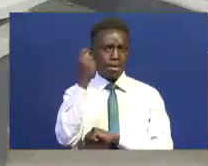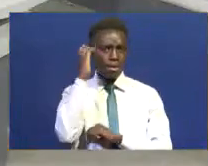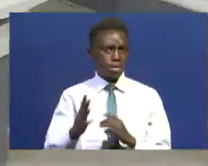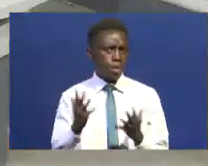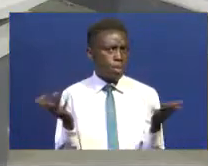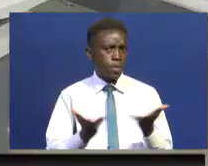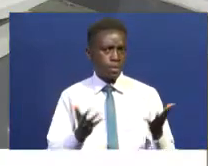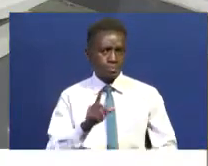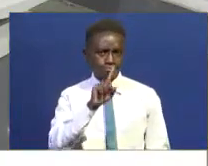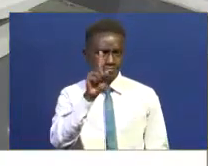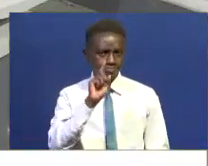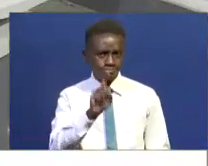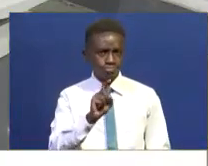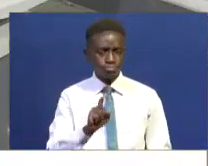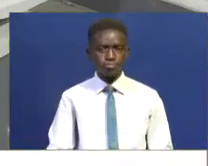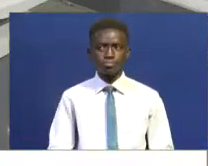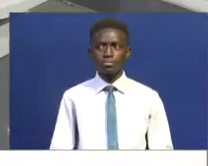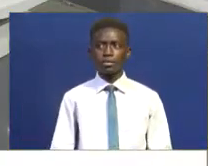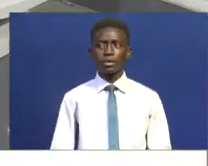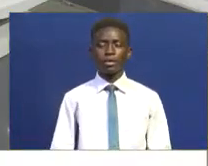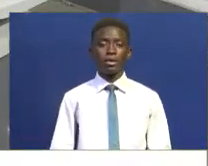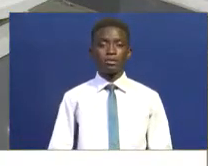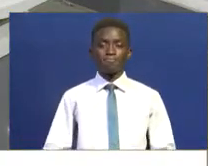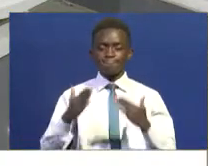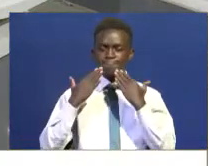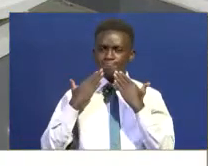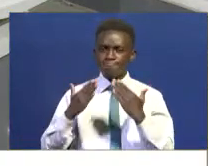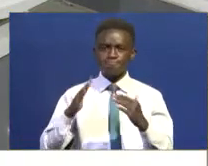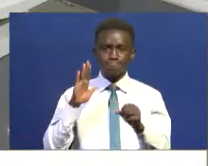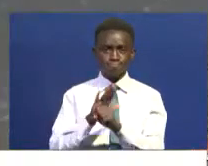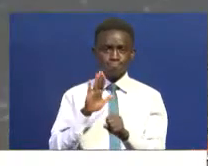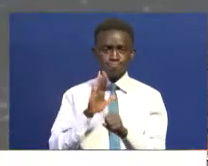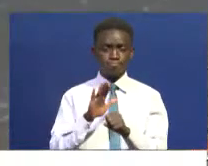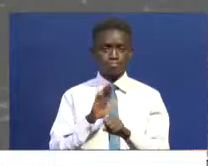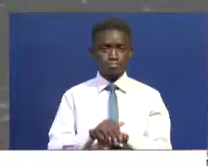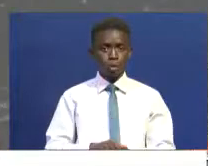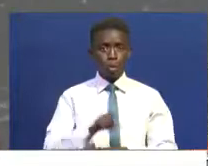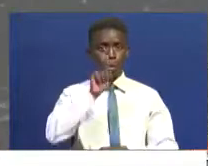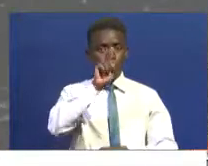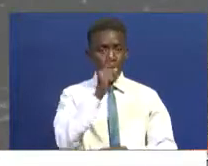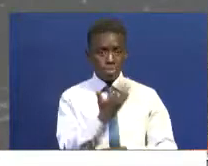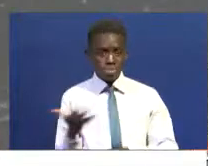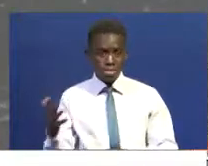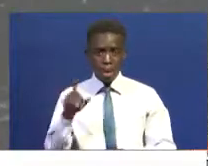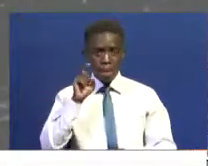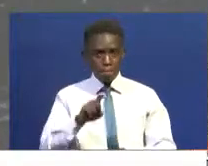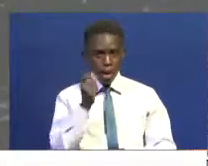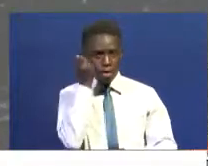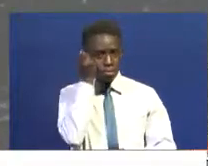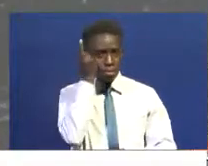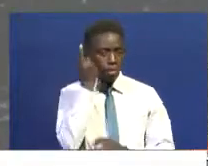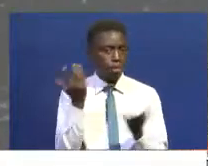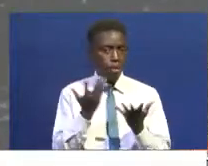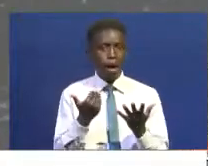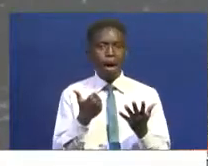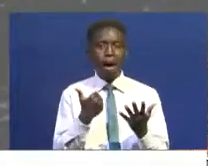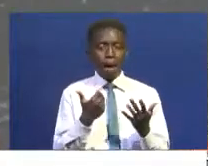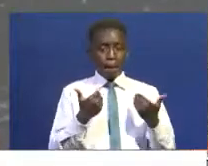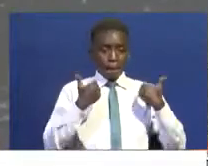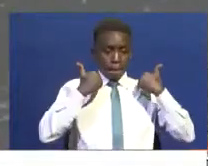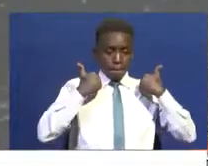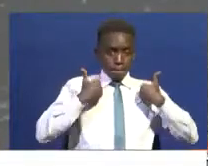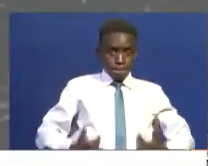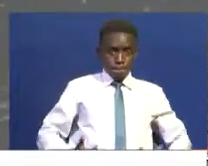much. One thing that we need to realize as a country that there are bigger issues beyond personalities and individuals